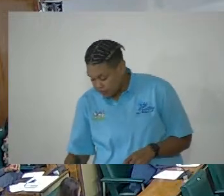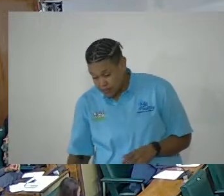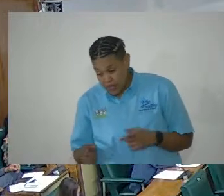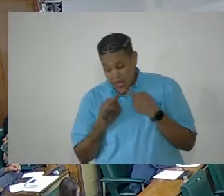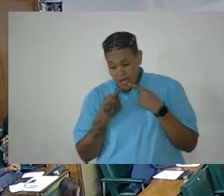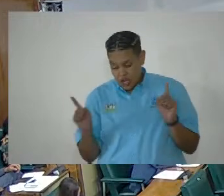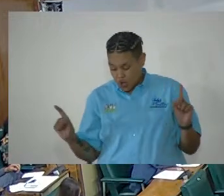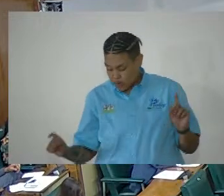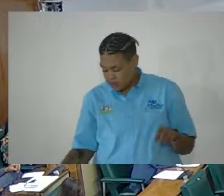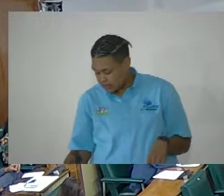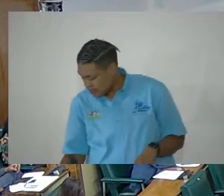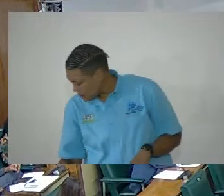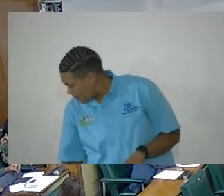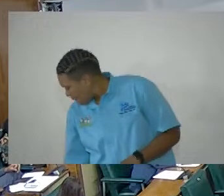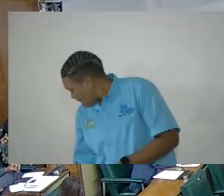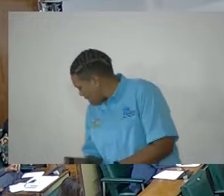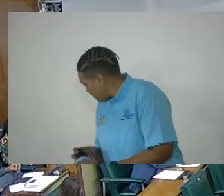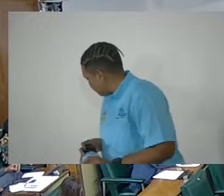Announcements?